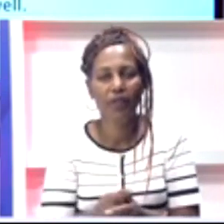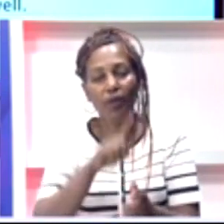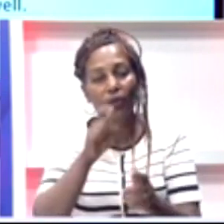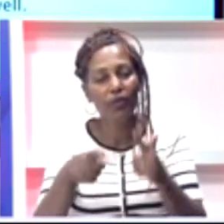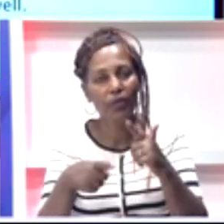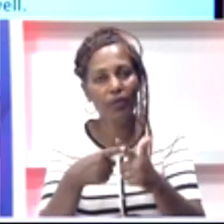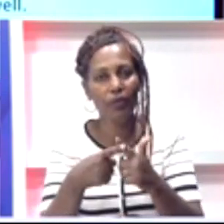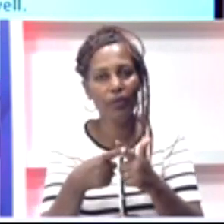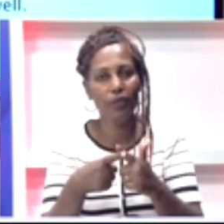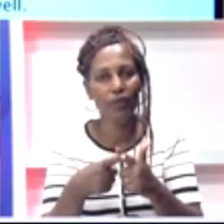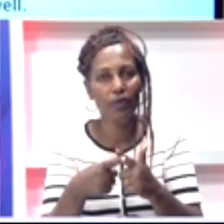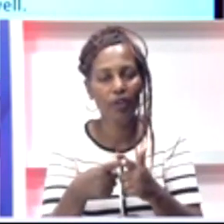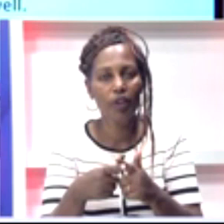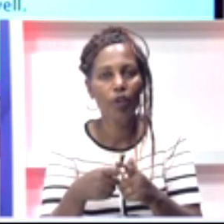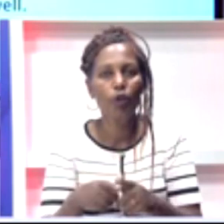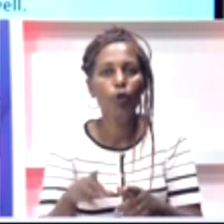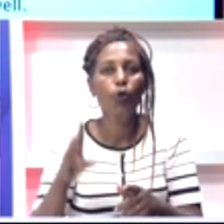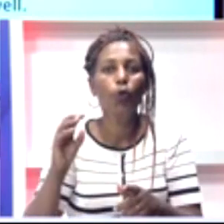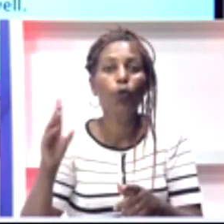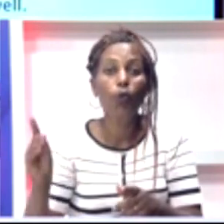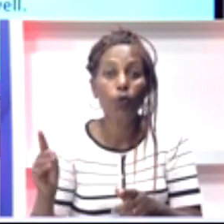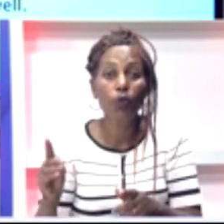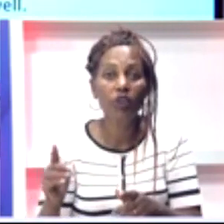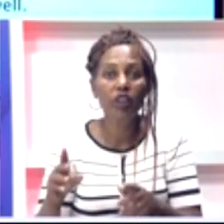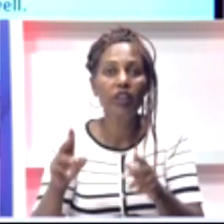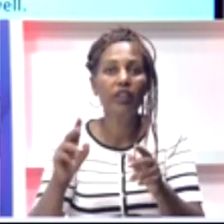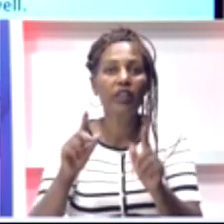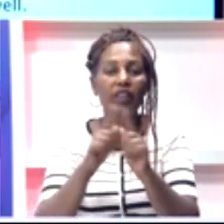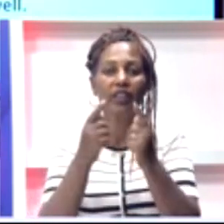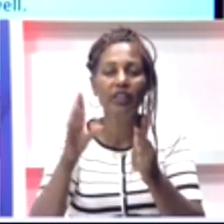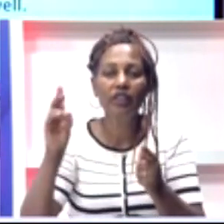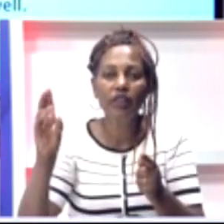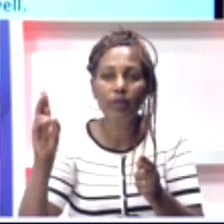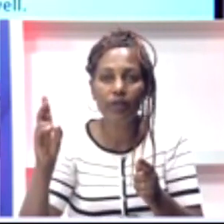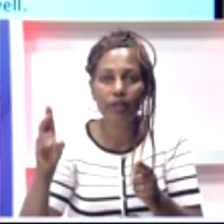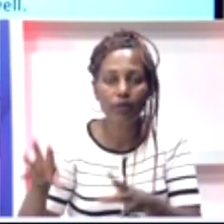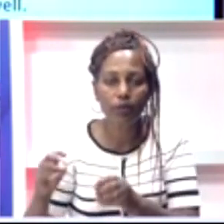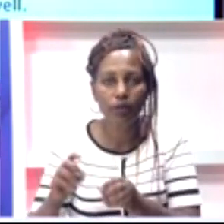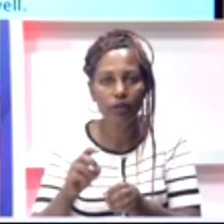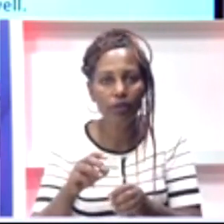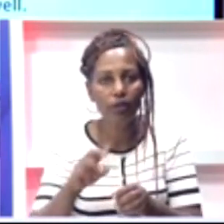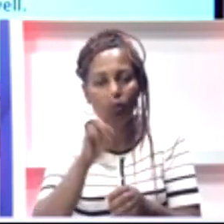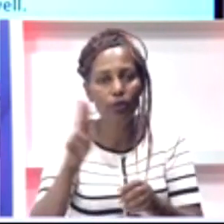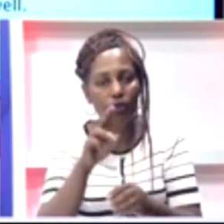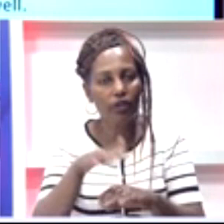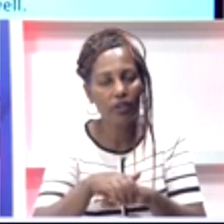Could grade 7 students use English? The answer could be, they could if we help well.